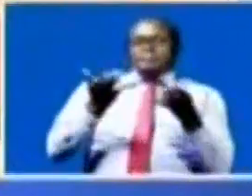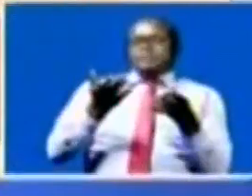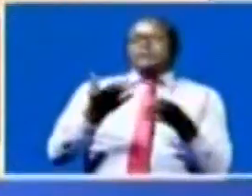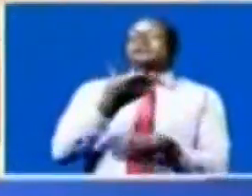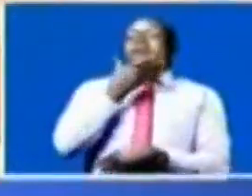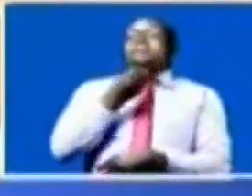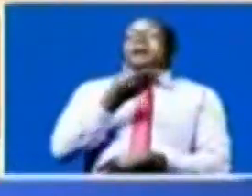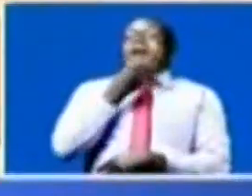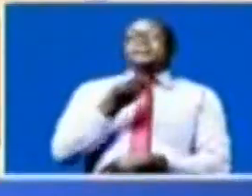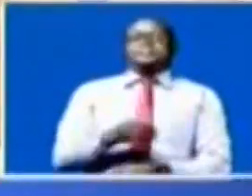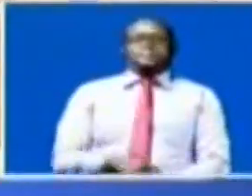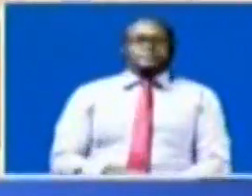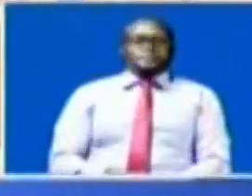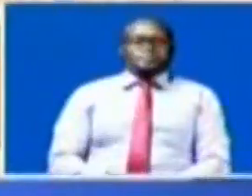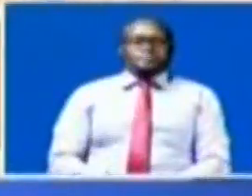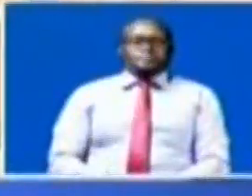Manu Chandaria.